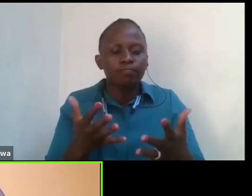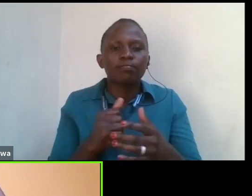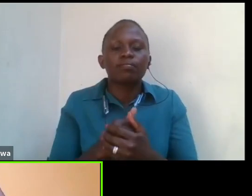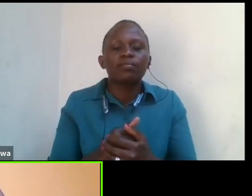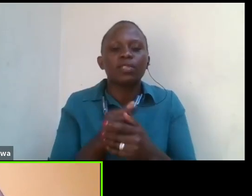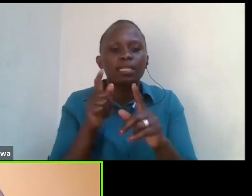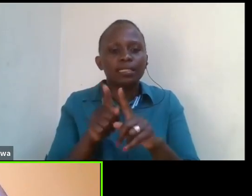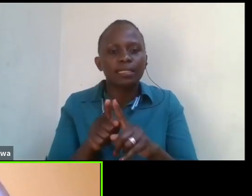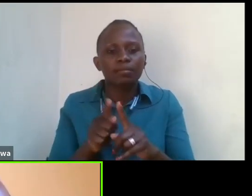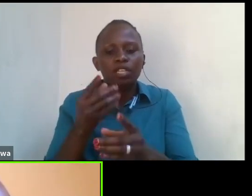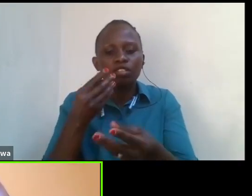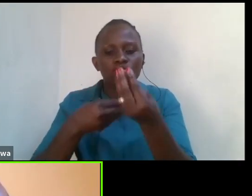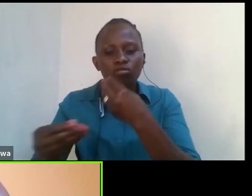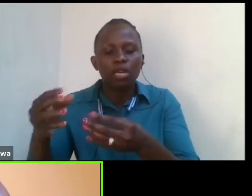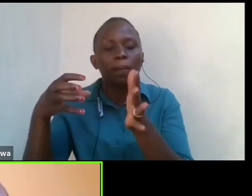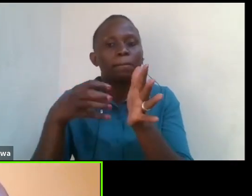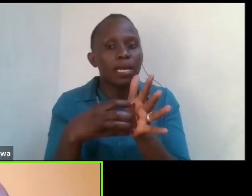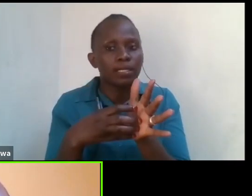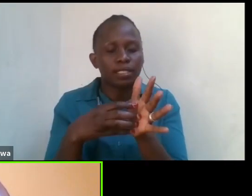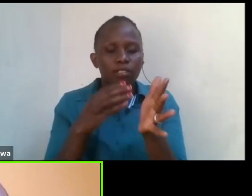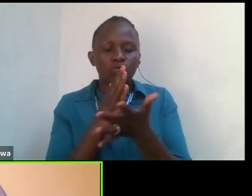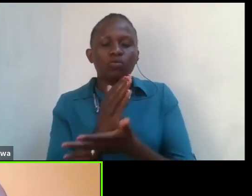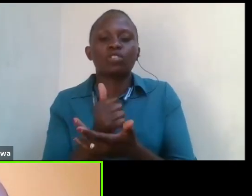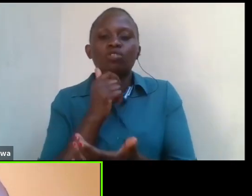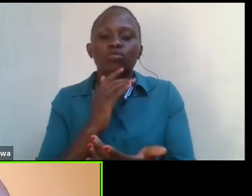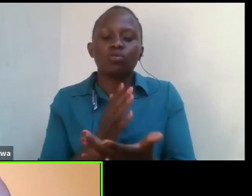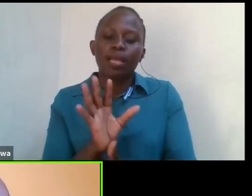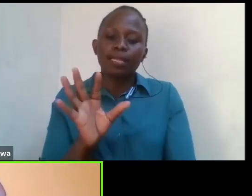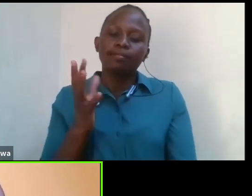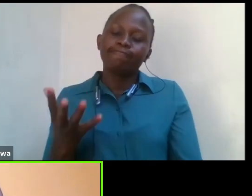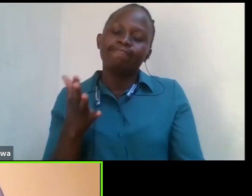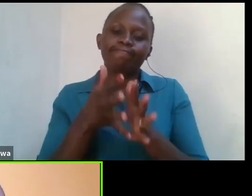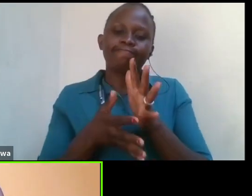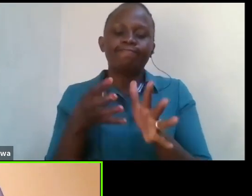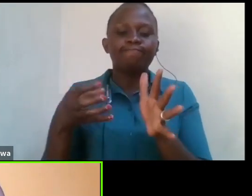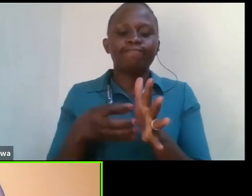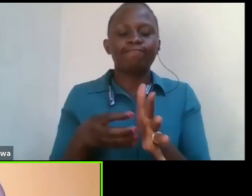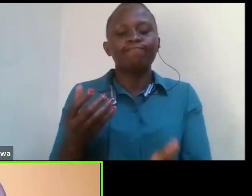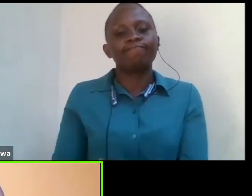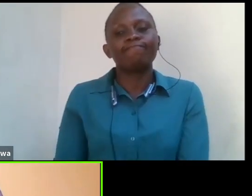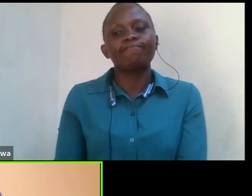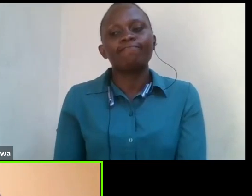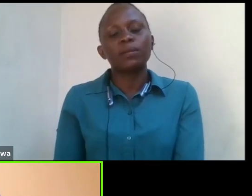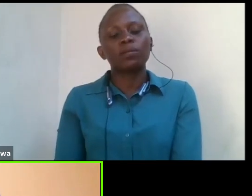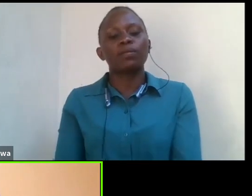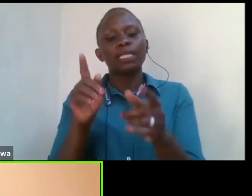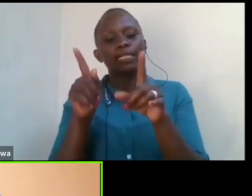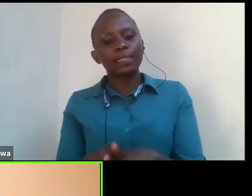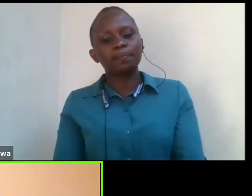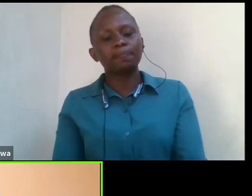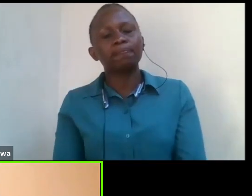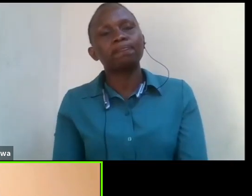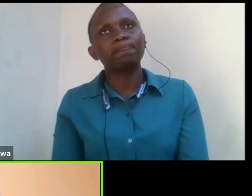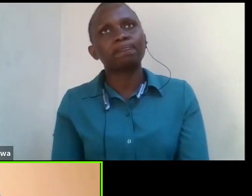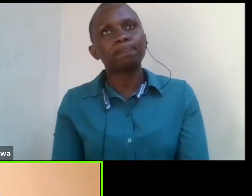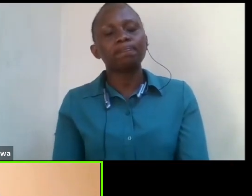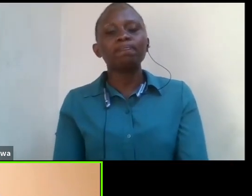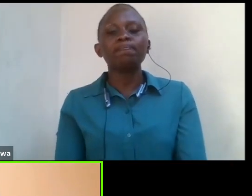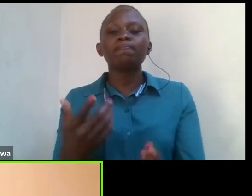also the trademark, which are symbols or logos. Then we could also potentially go to topographics